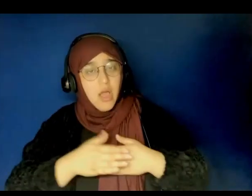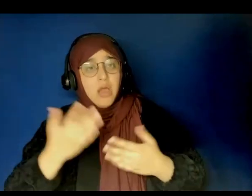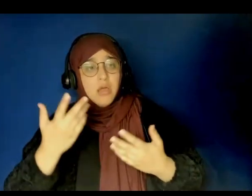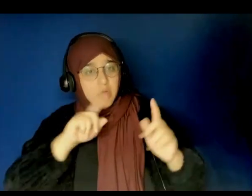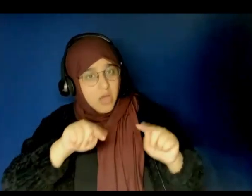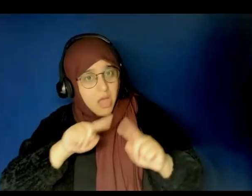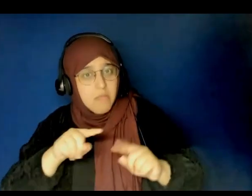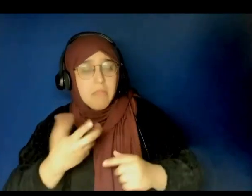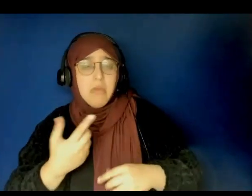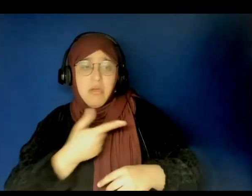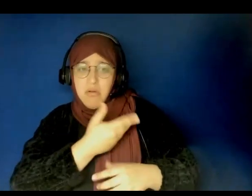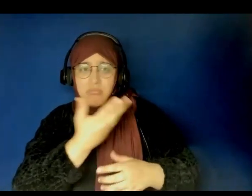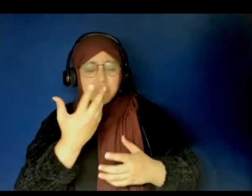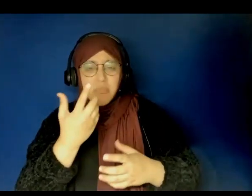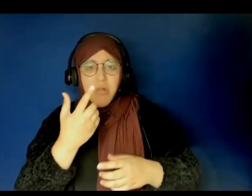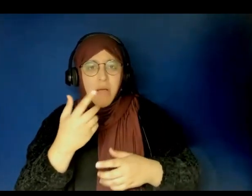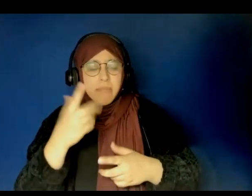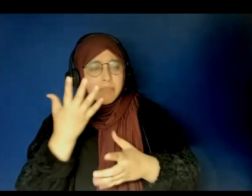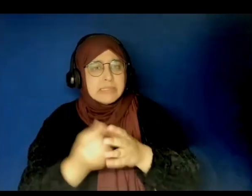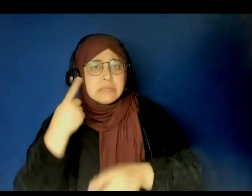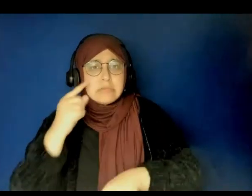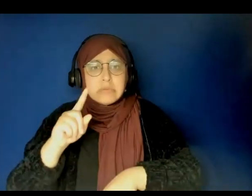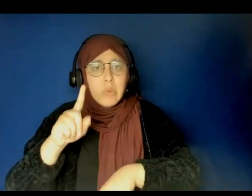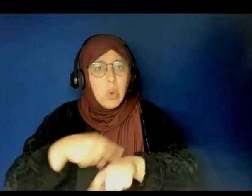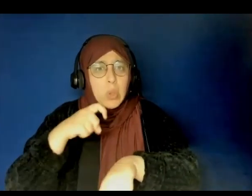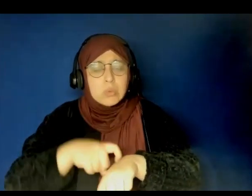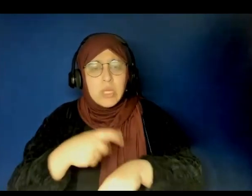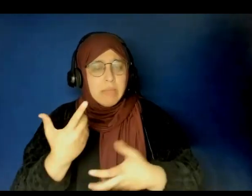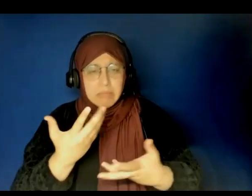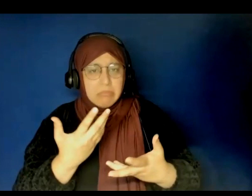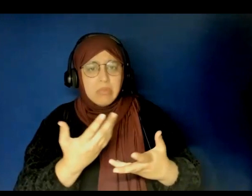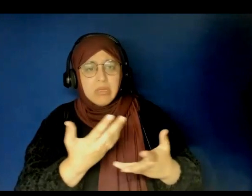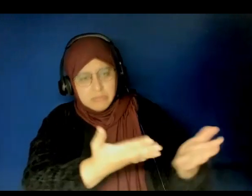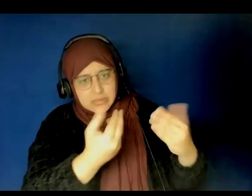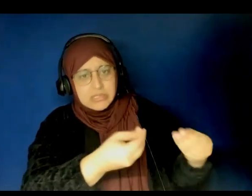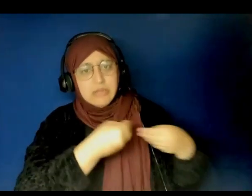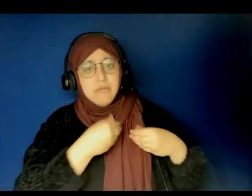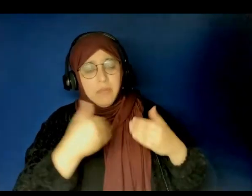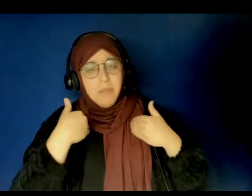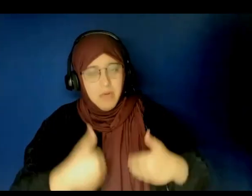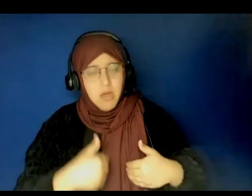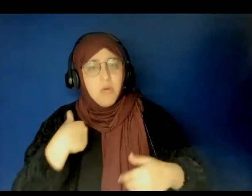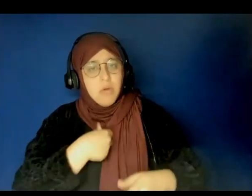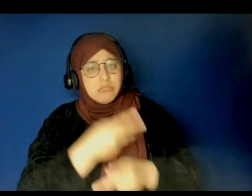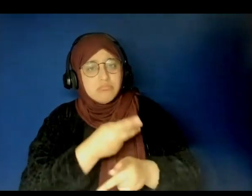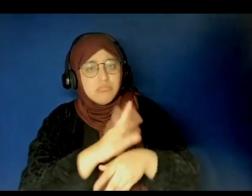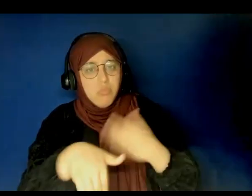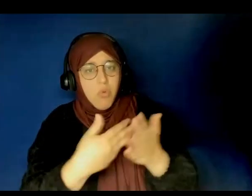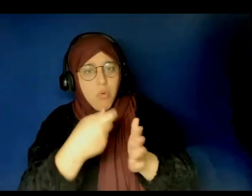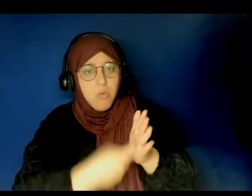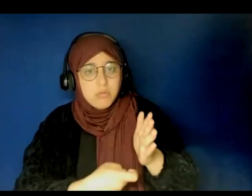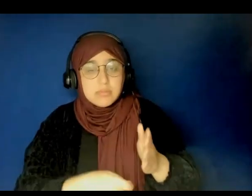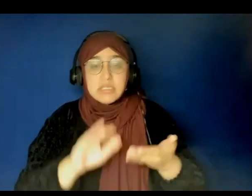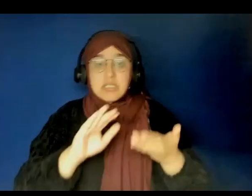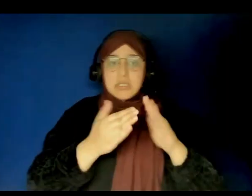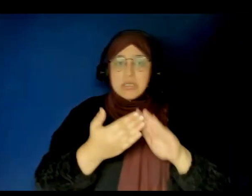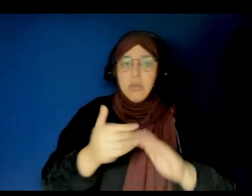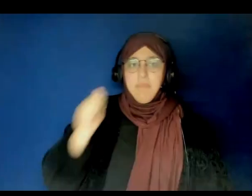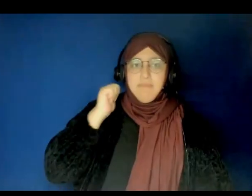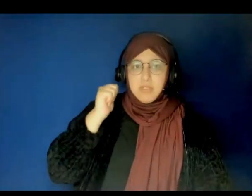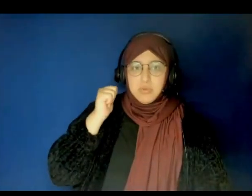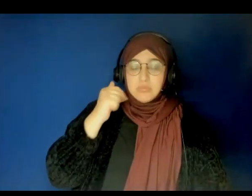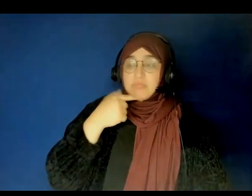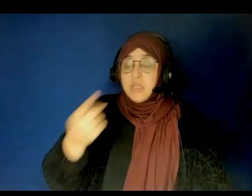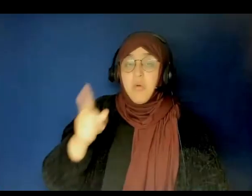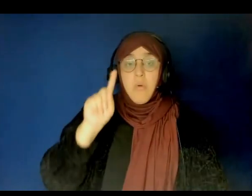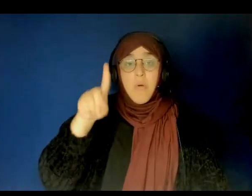Just give us his body. We'll bury him. We'll take care of all of the costs. The city refused. They said, we can only release his